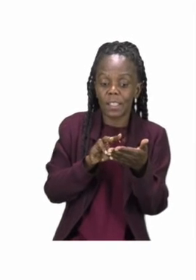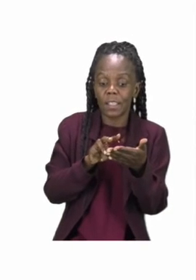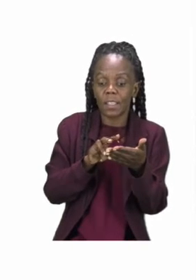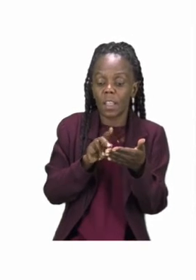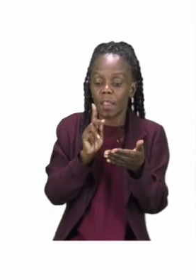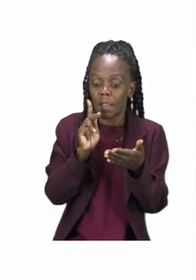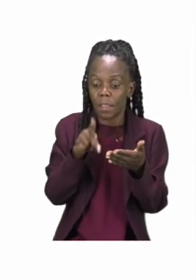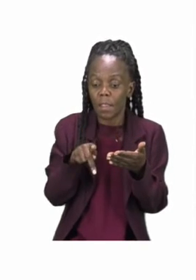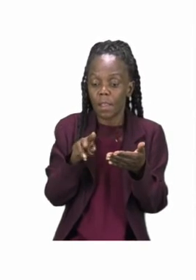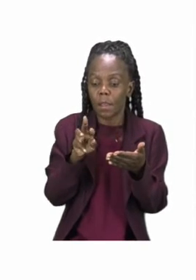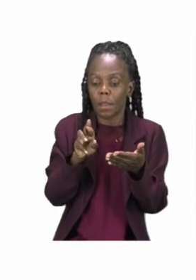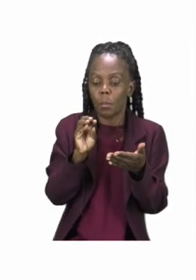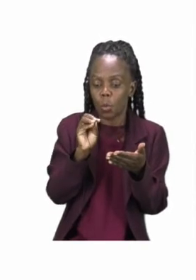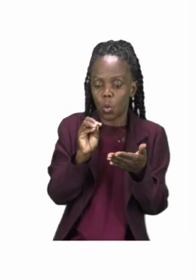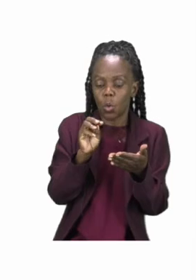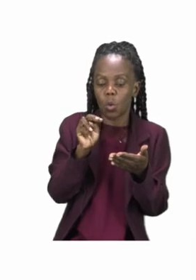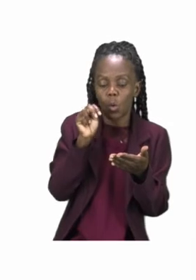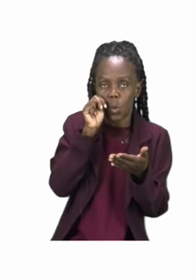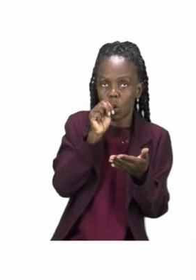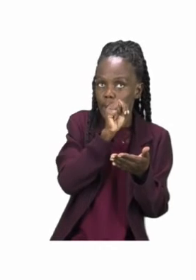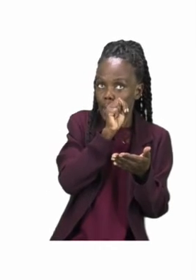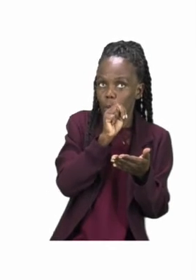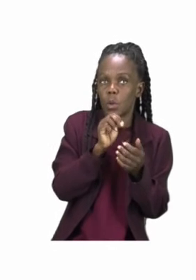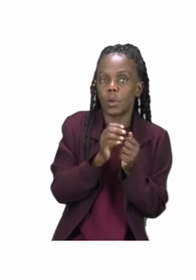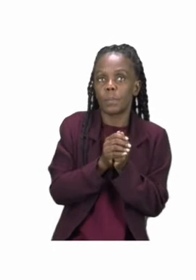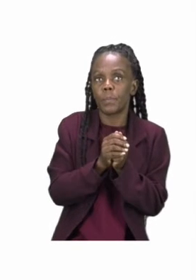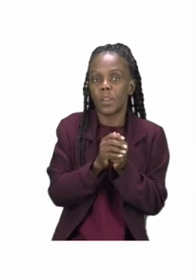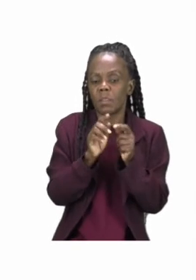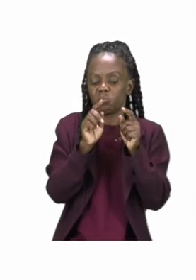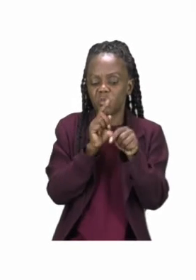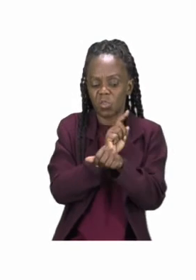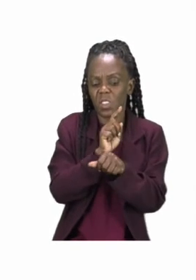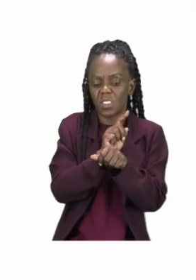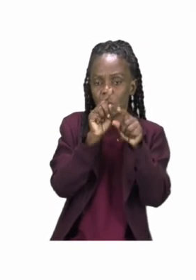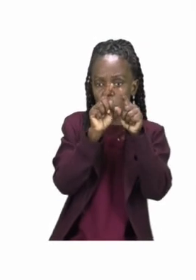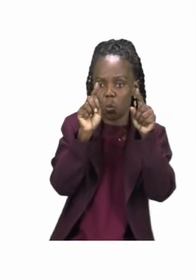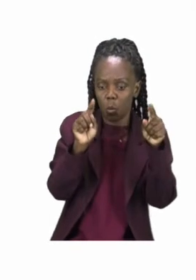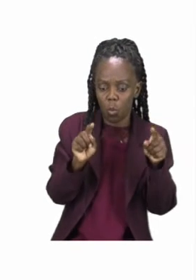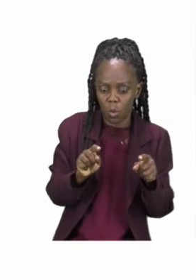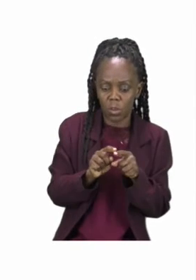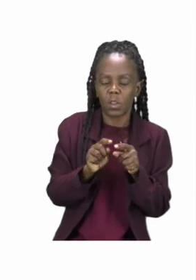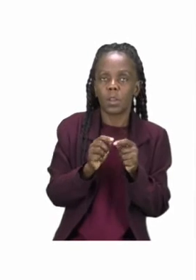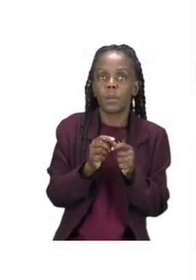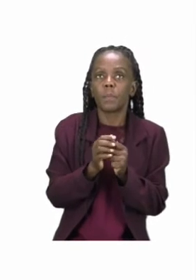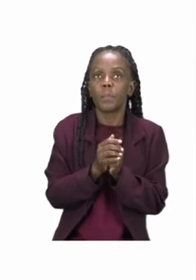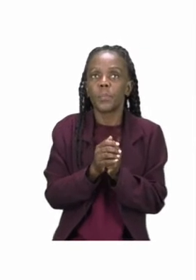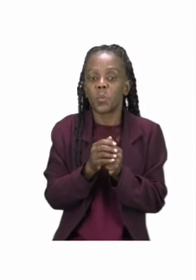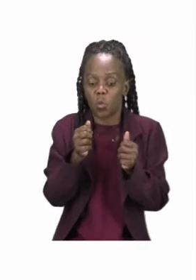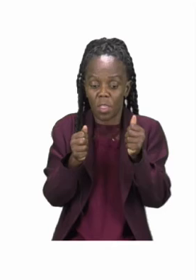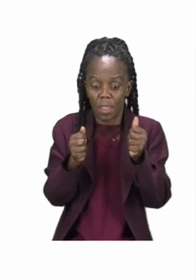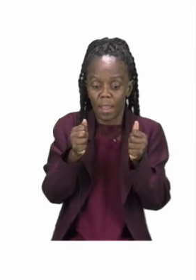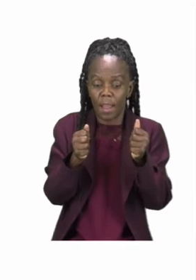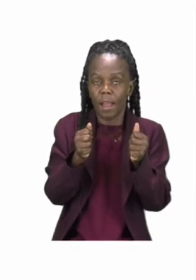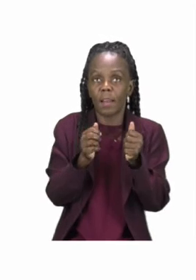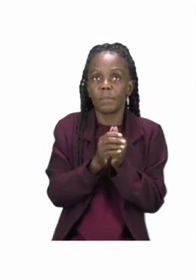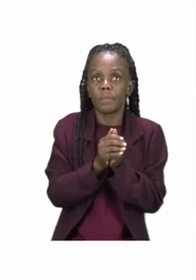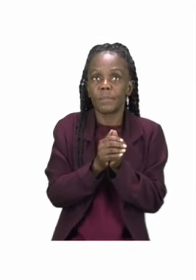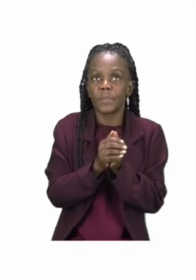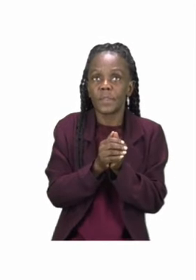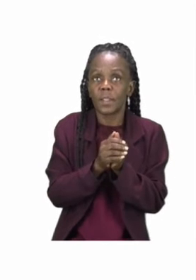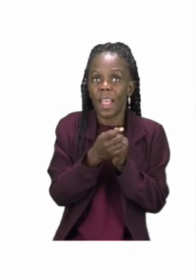so excited. Okay. She is, guys. If you're happy and you know it, stamp your feet. If you're happy and you know it, stamp your